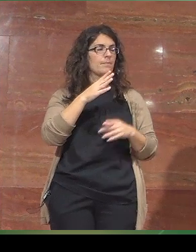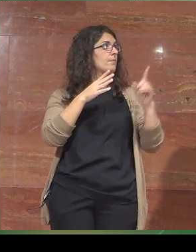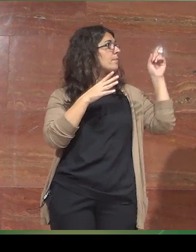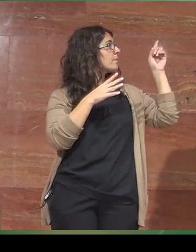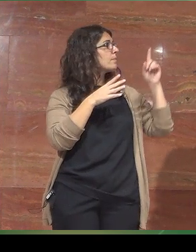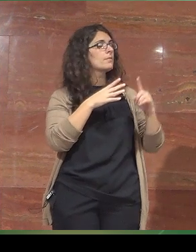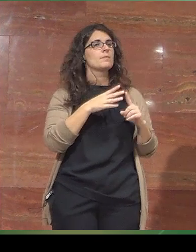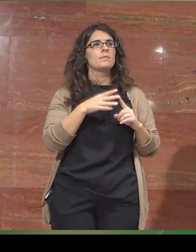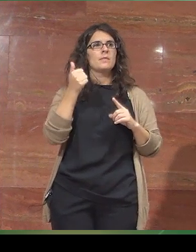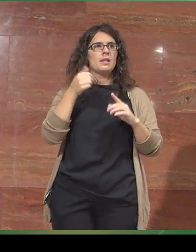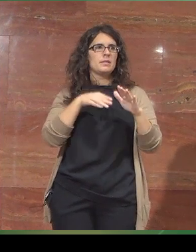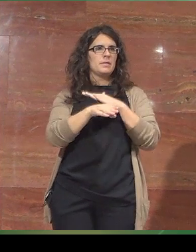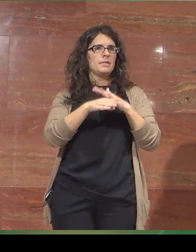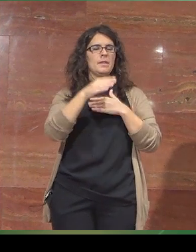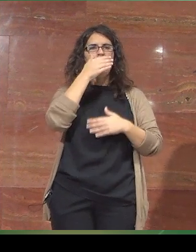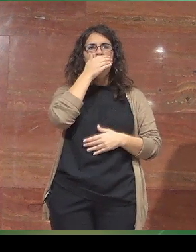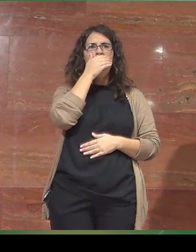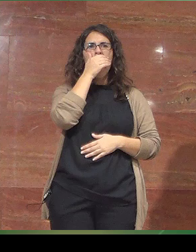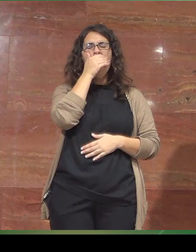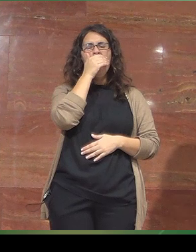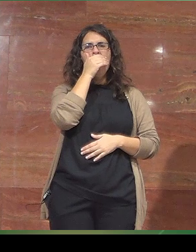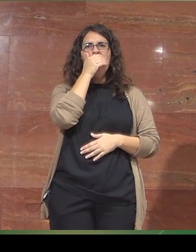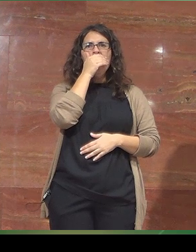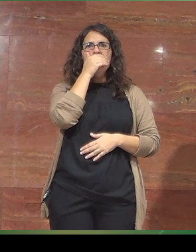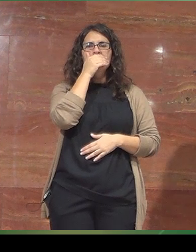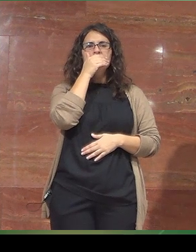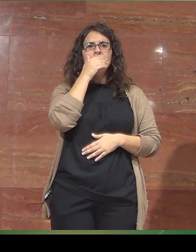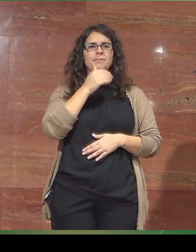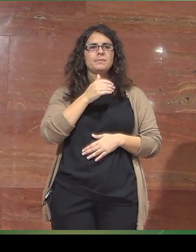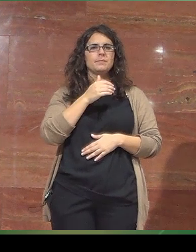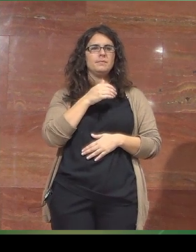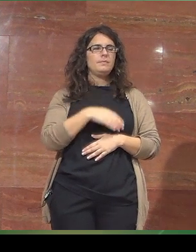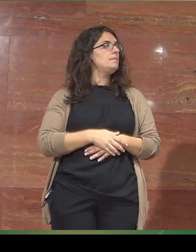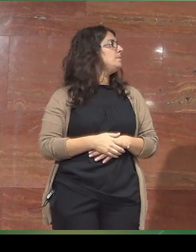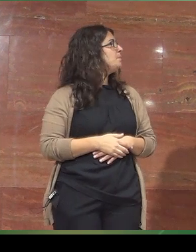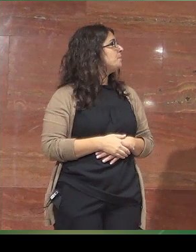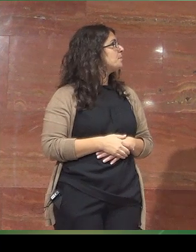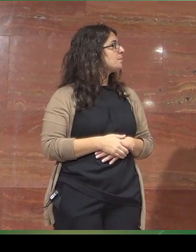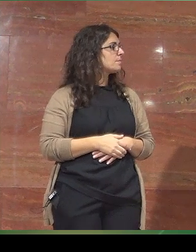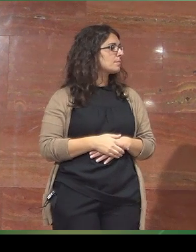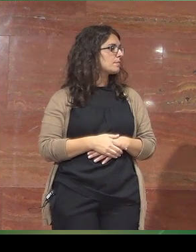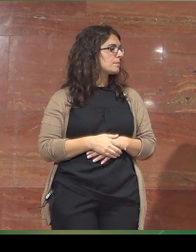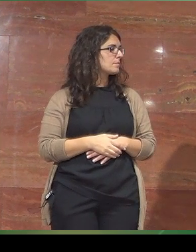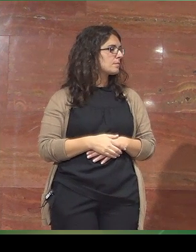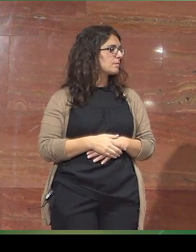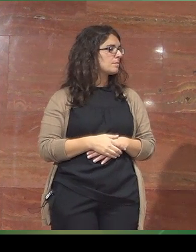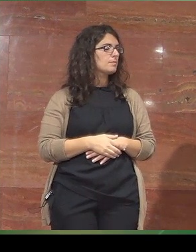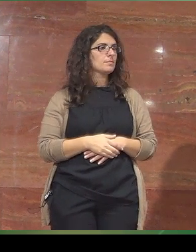see it only if you will find out something, you see it also as a little story of